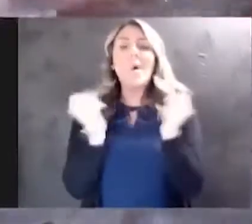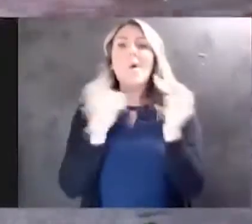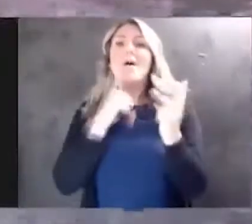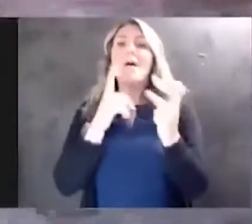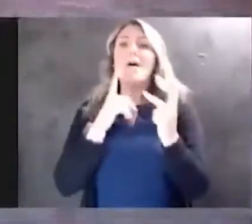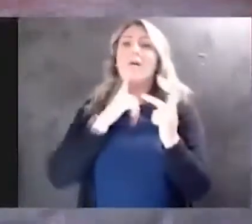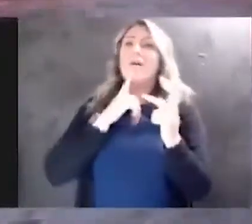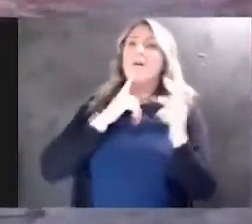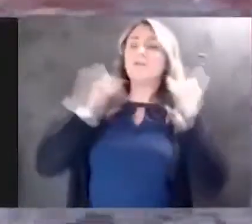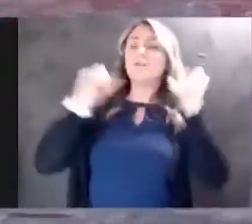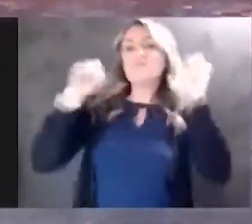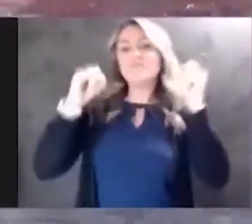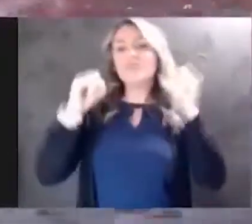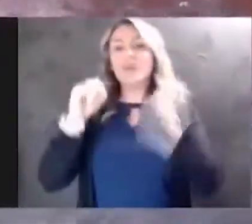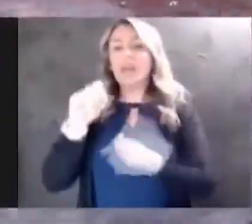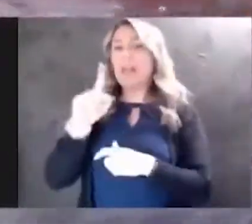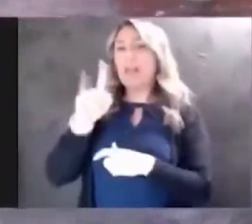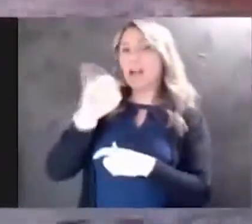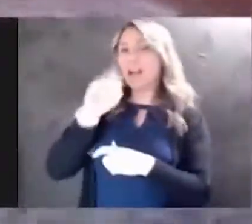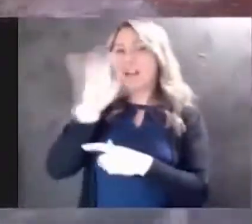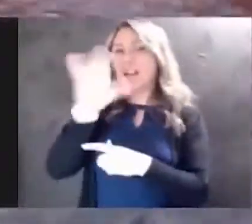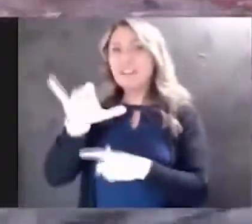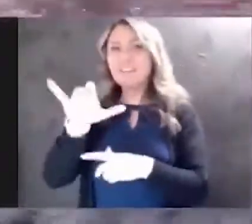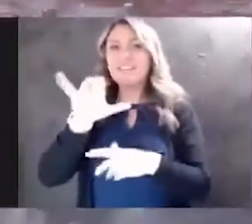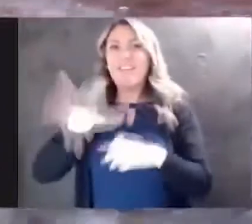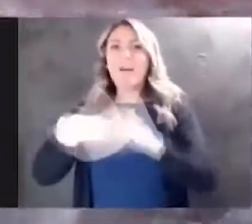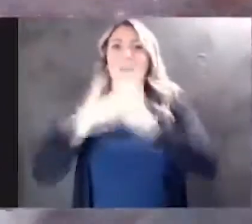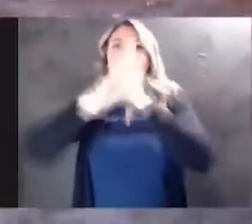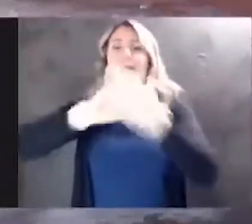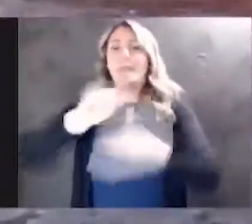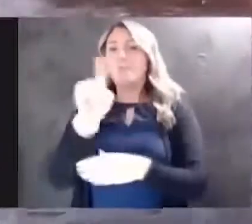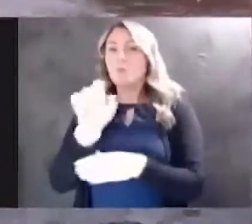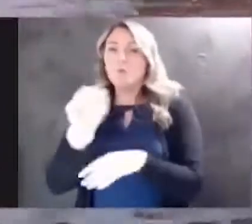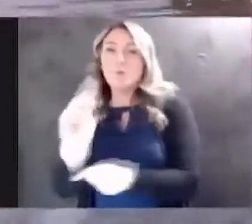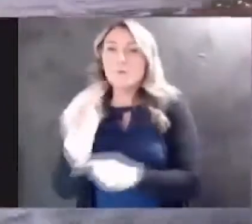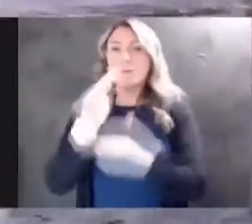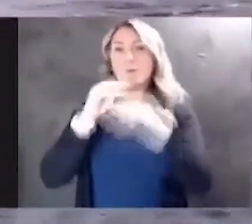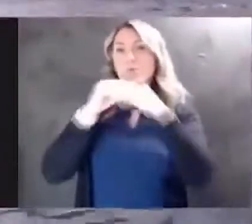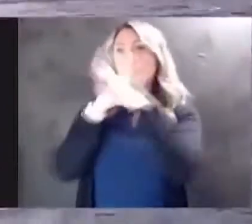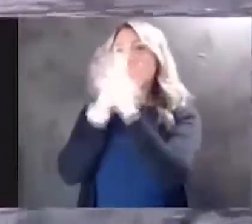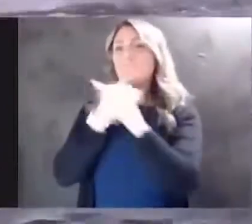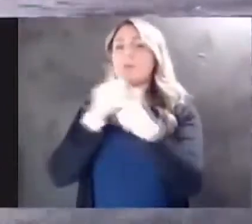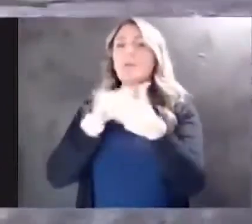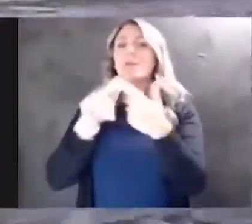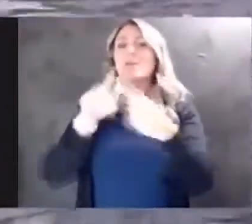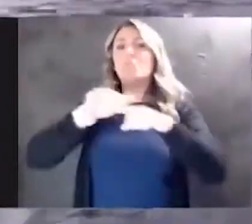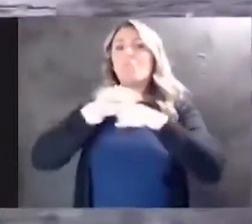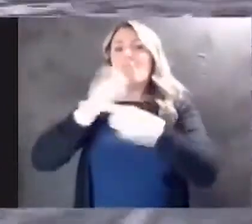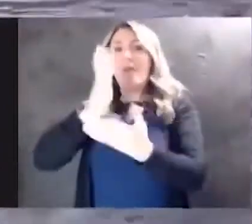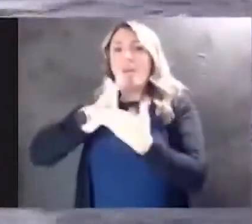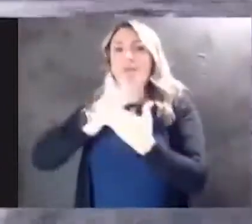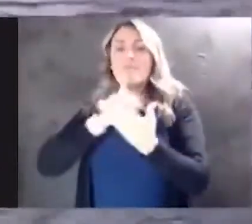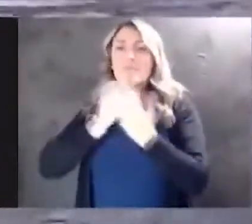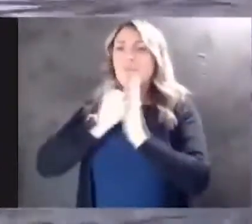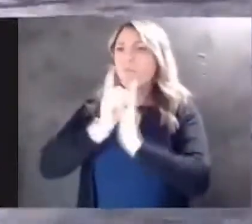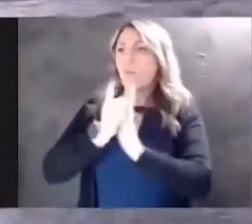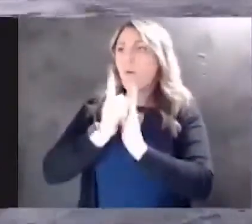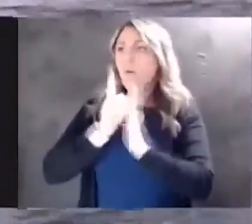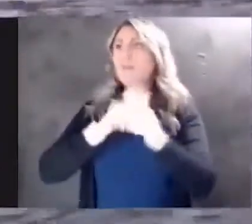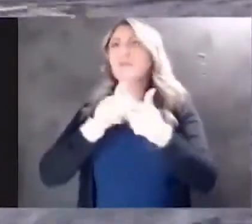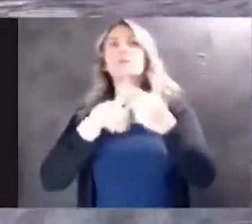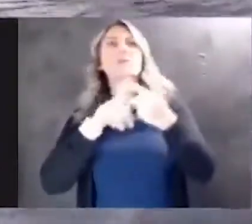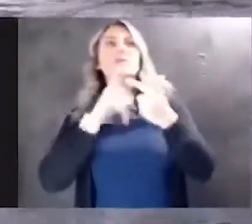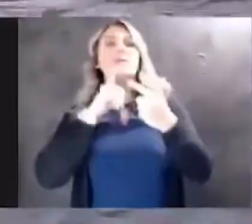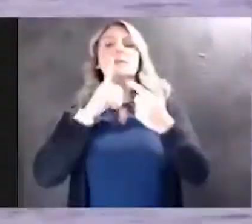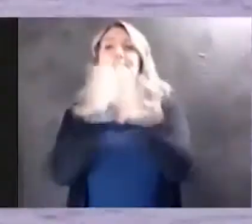and those ended up being on Zoom meetings. And then our practices, we stopped for a while, and then when it got safe, we went